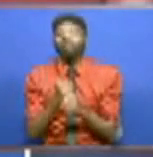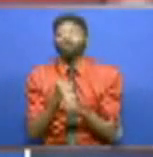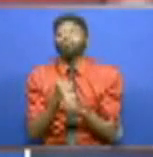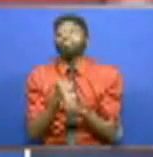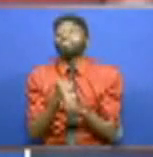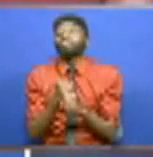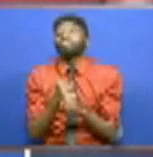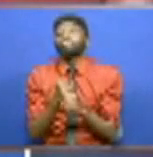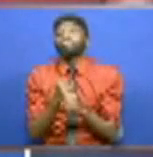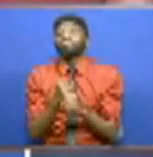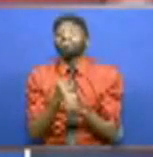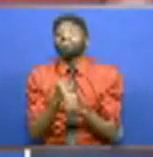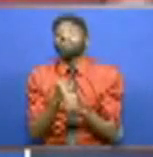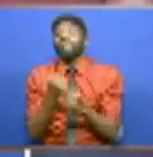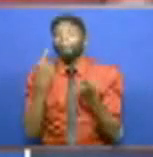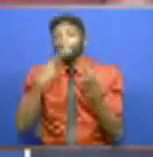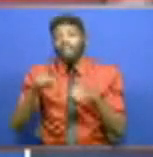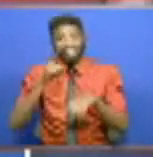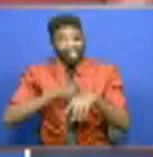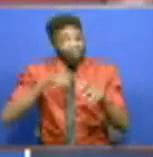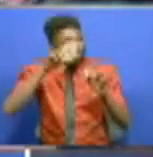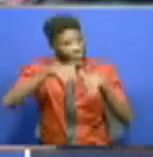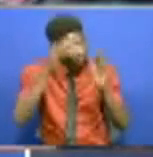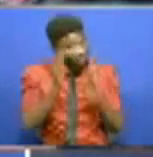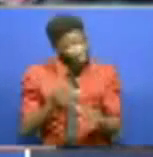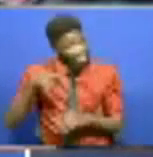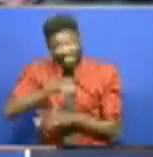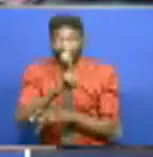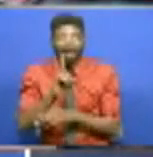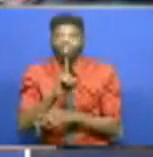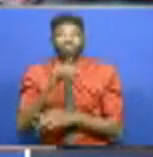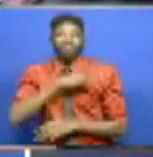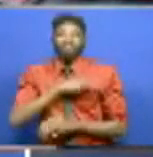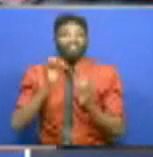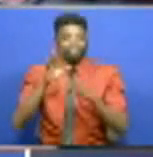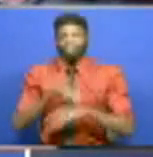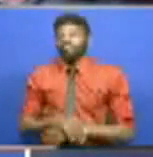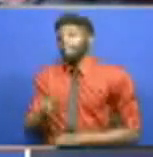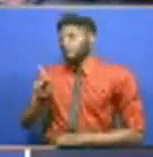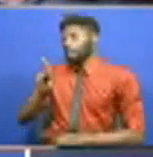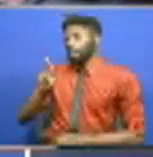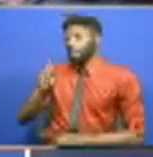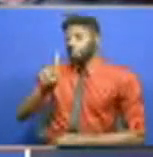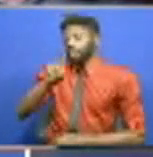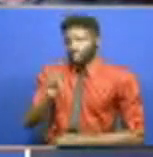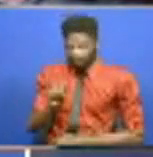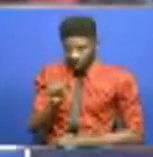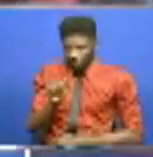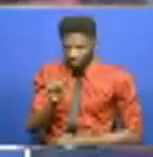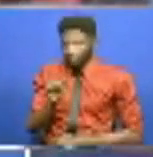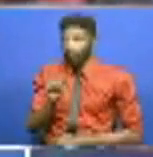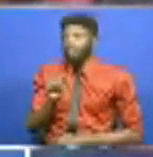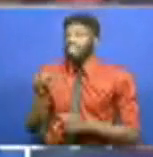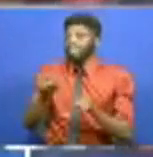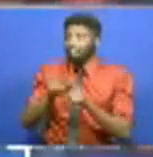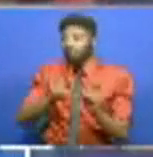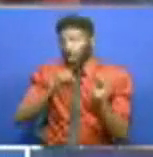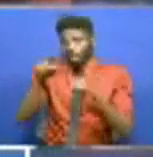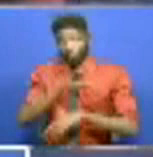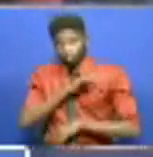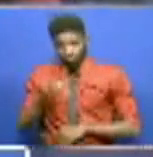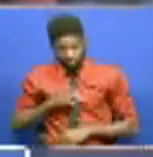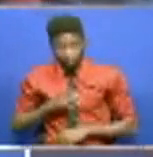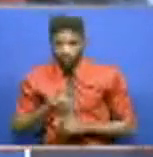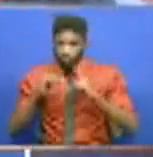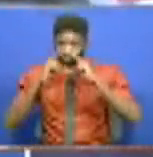making nothing. Surely that cannot be a good argument. This as KTDA Holding, also appearing before the same committee, faulted the laws, saying